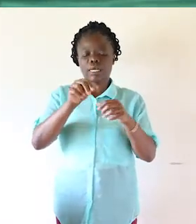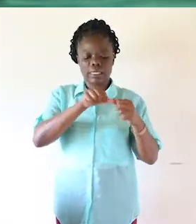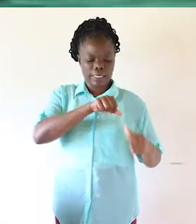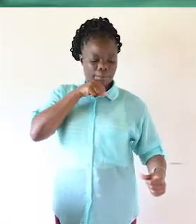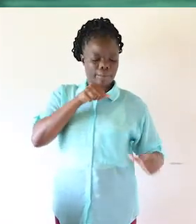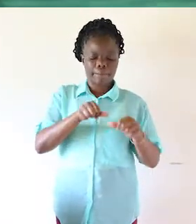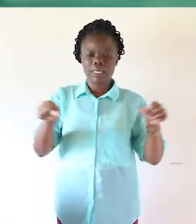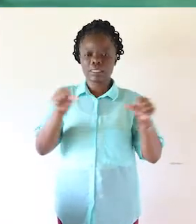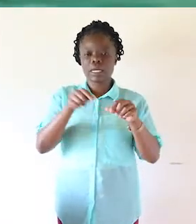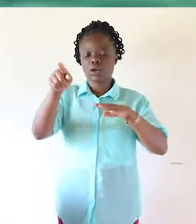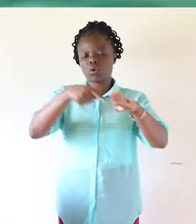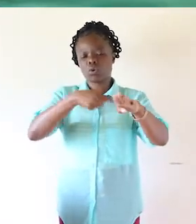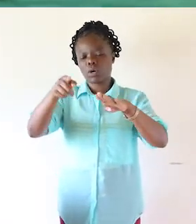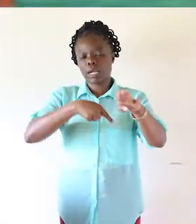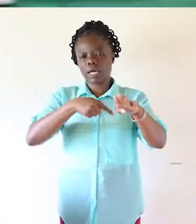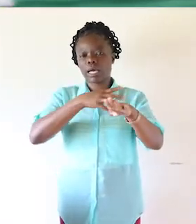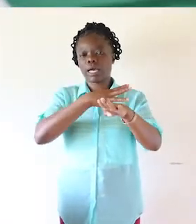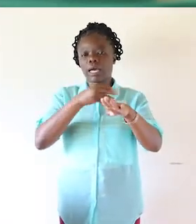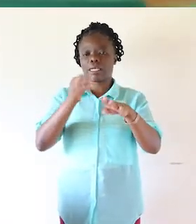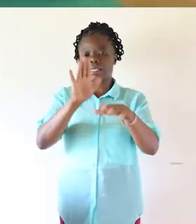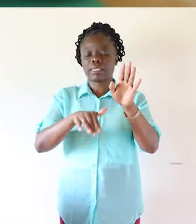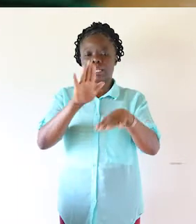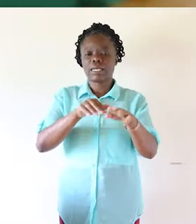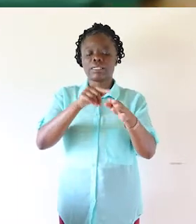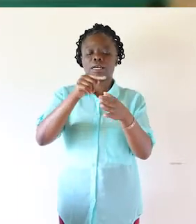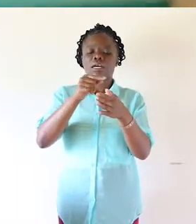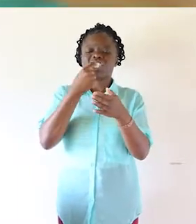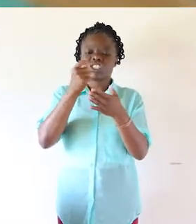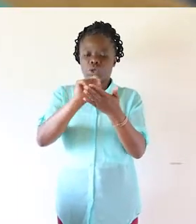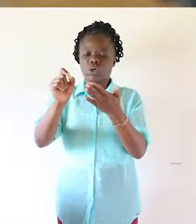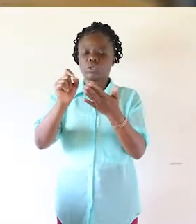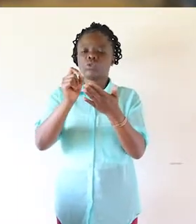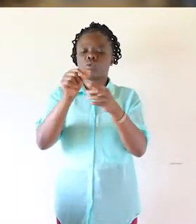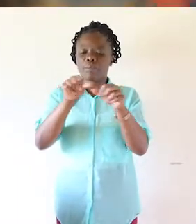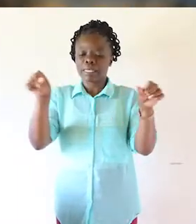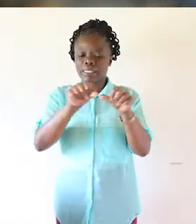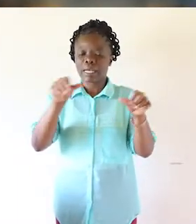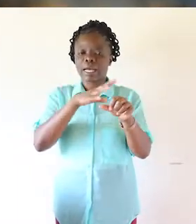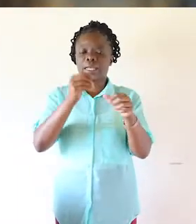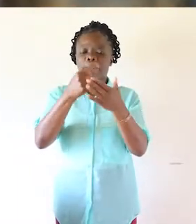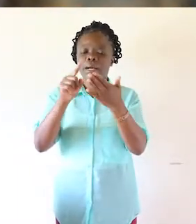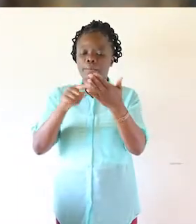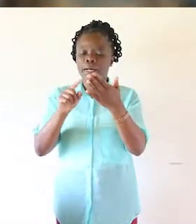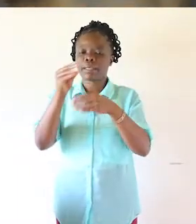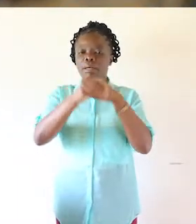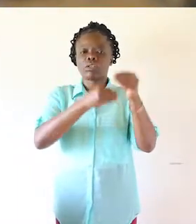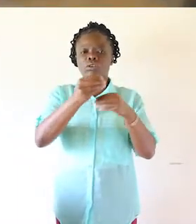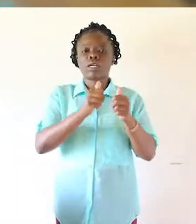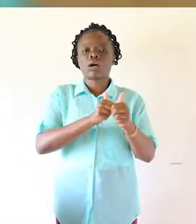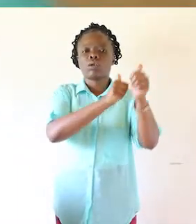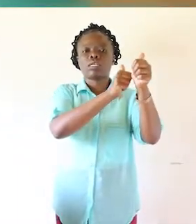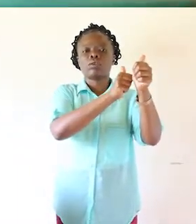tape measure, ruler, and tailor's chalk to measure and mark the material according